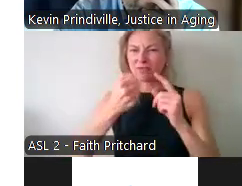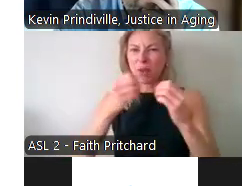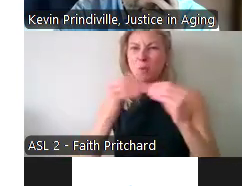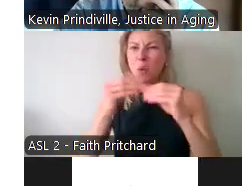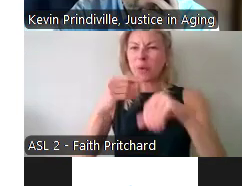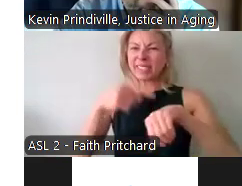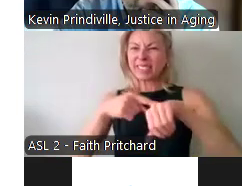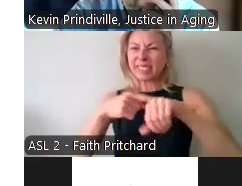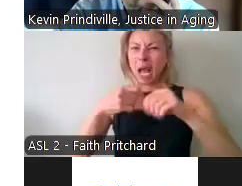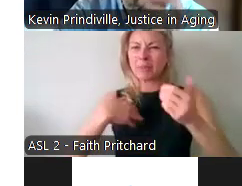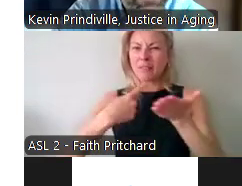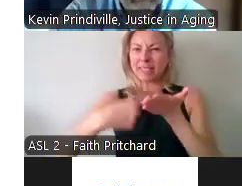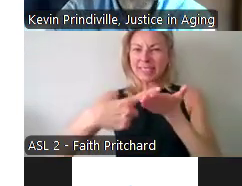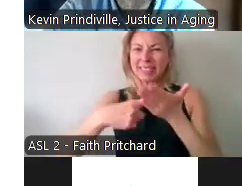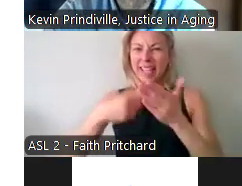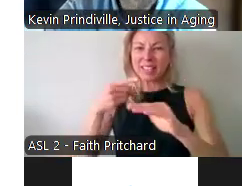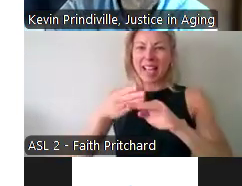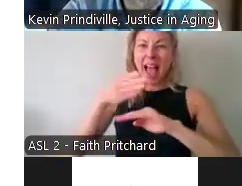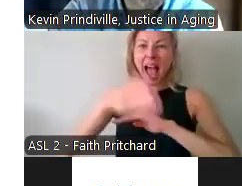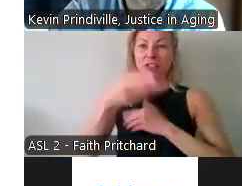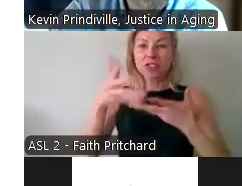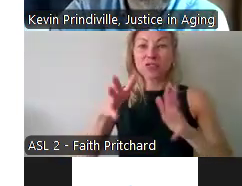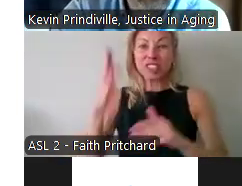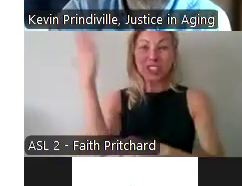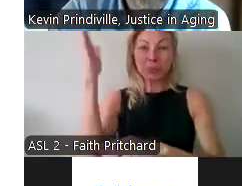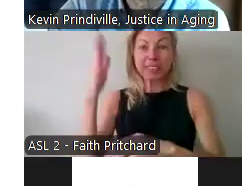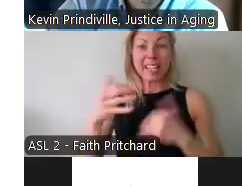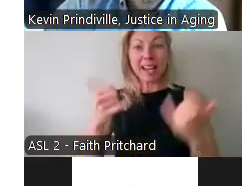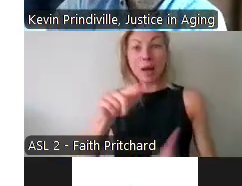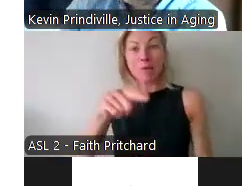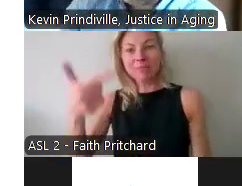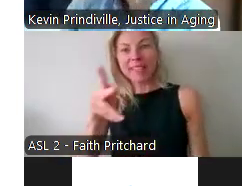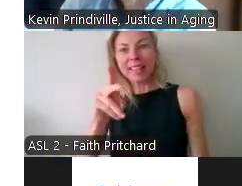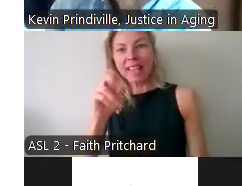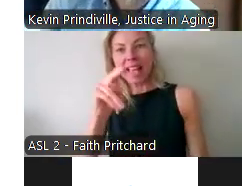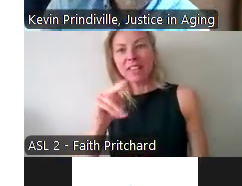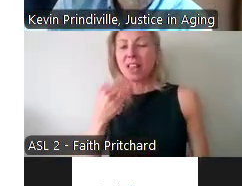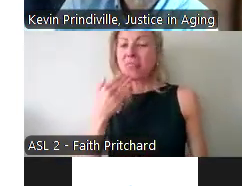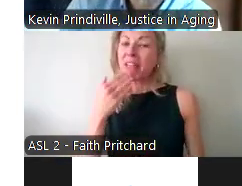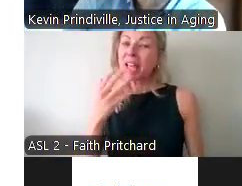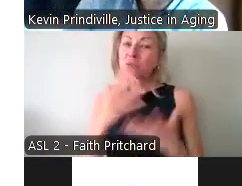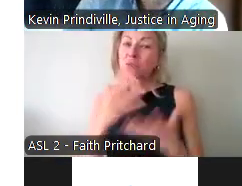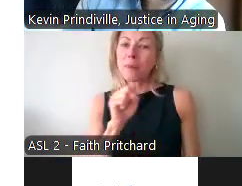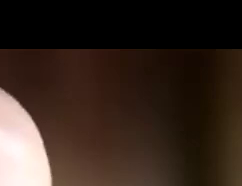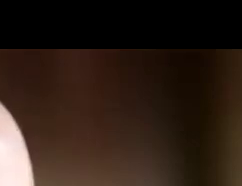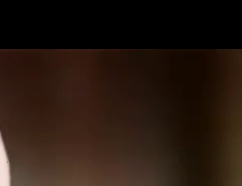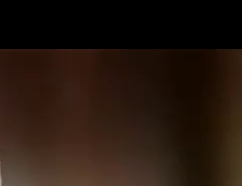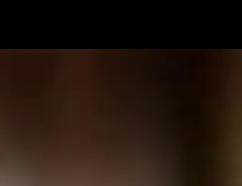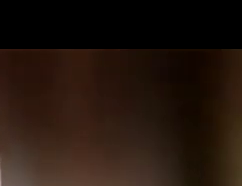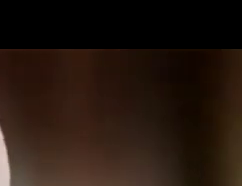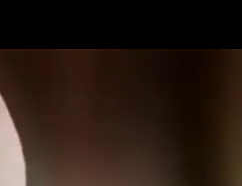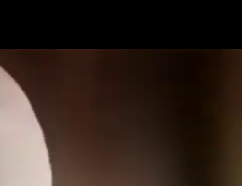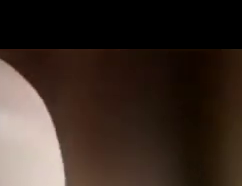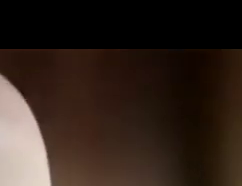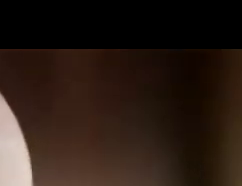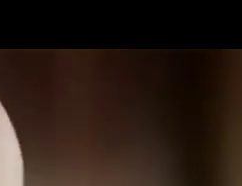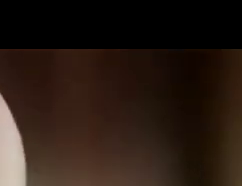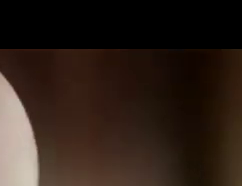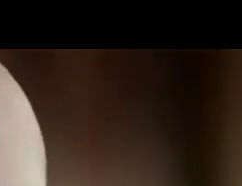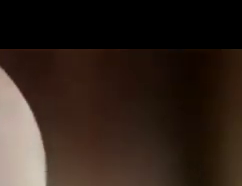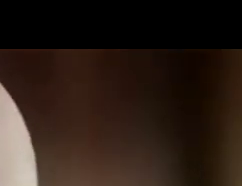present. Kevin, I'll turn it over to you. Thank you. Yeah, thanks so much, Susan, and to the whole CDA team